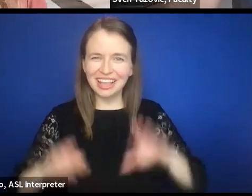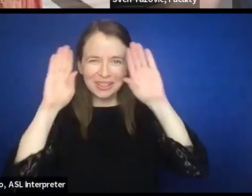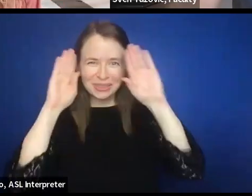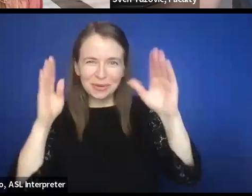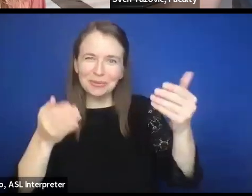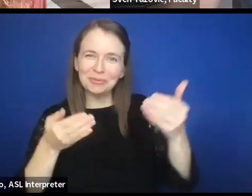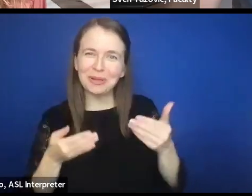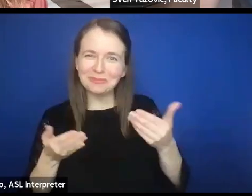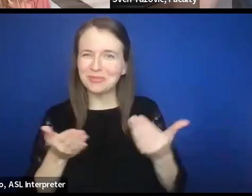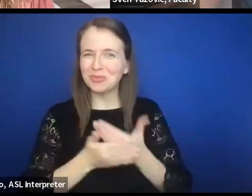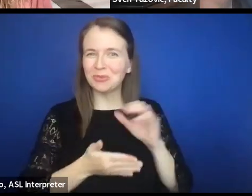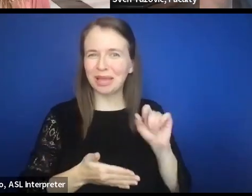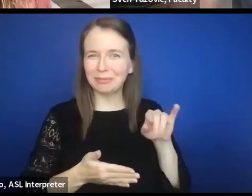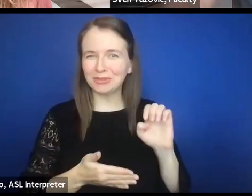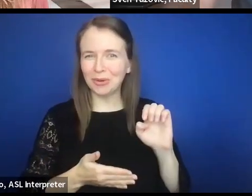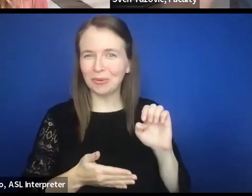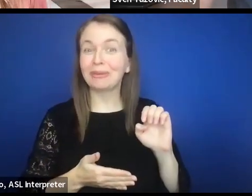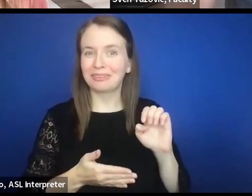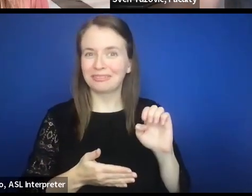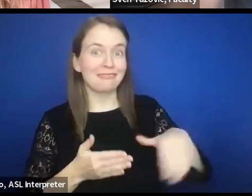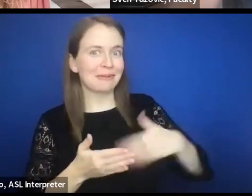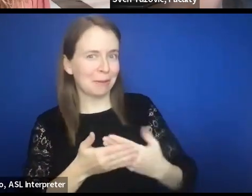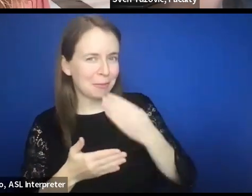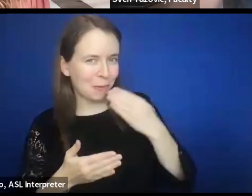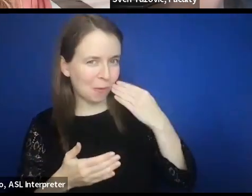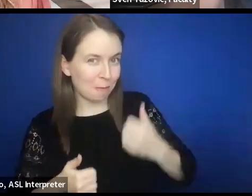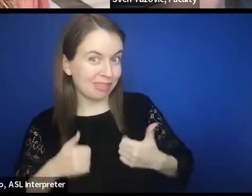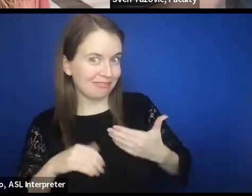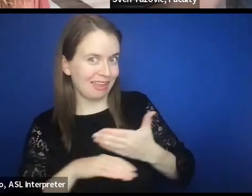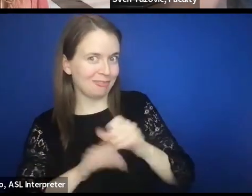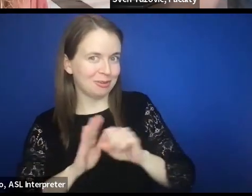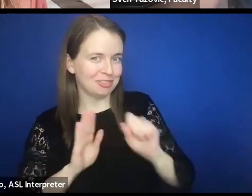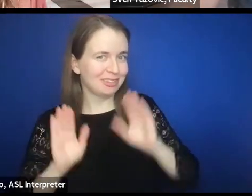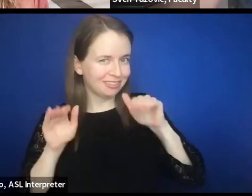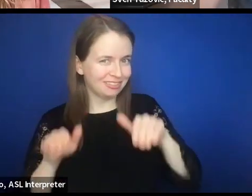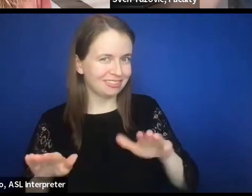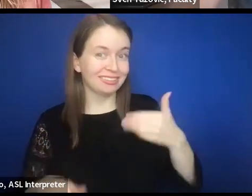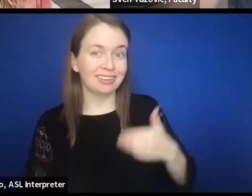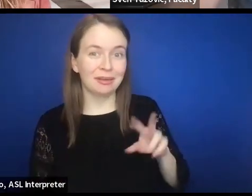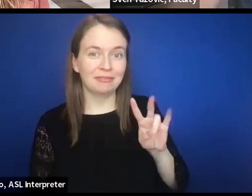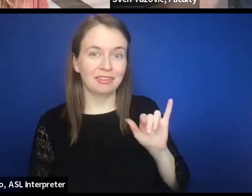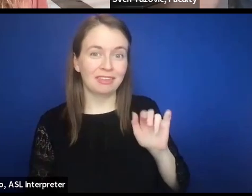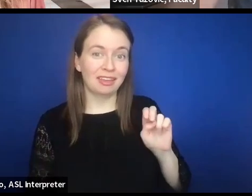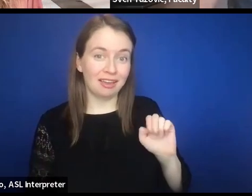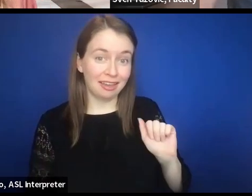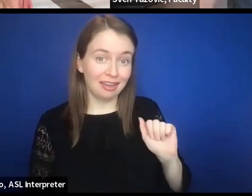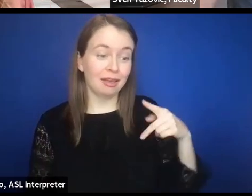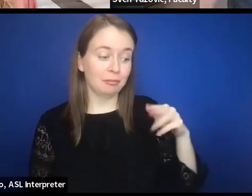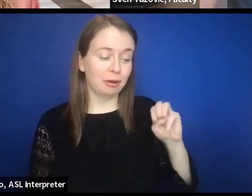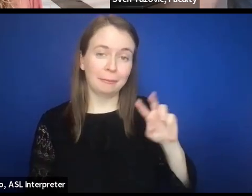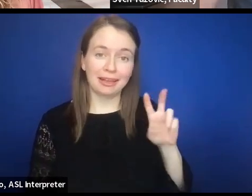Hello and welcome to this new episode of Coming Home, live after semester at sea. My name is Viviana Premazzi. I